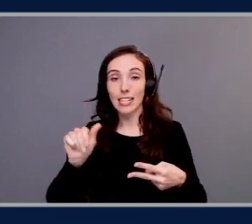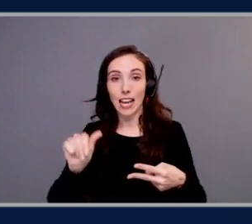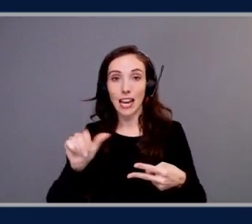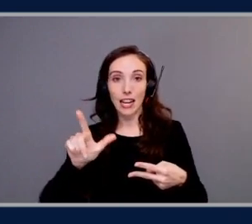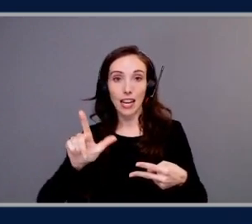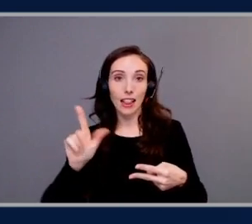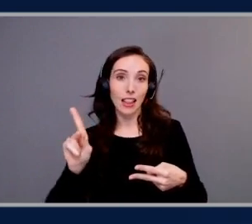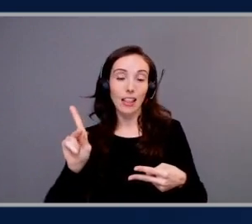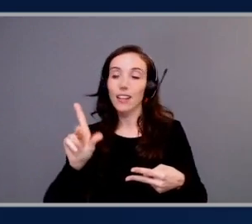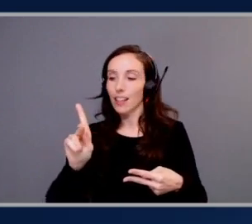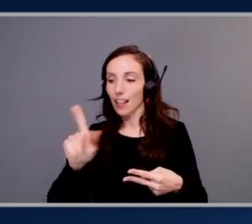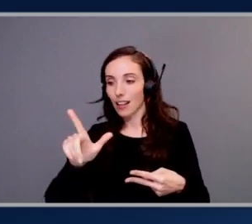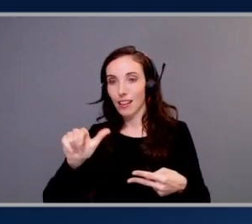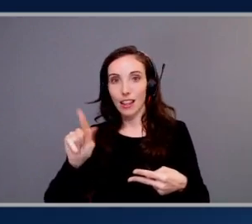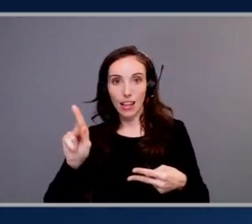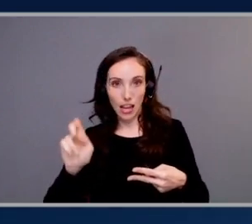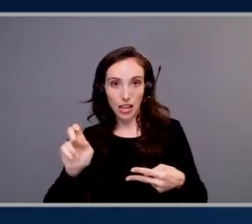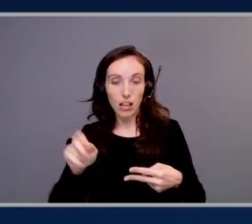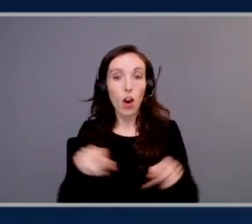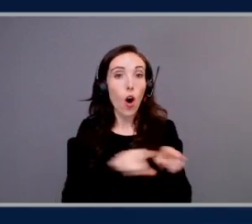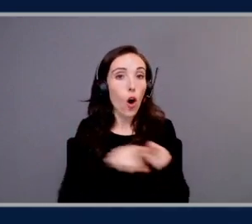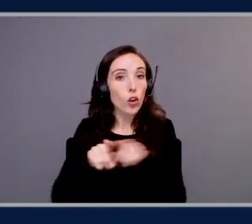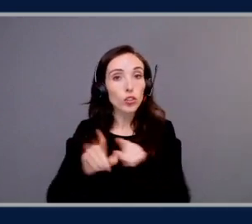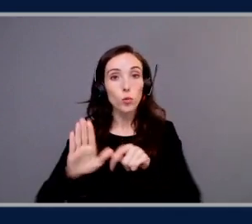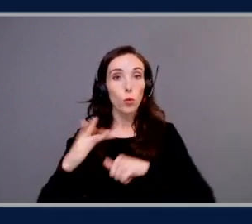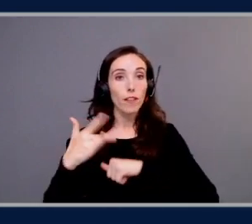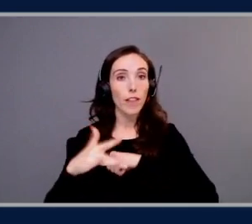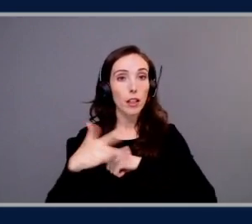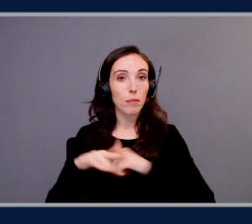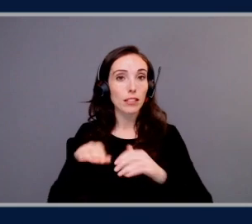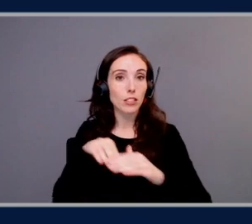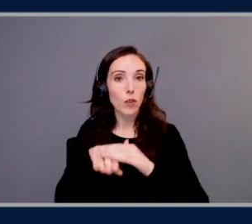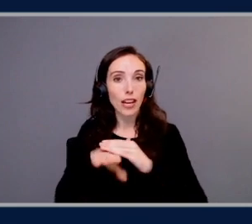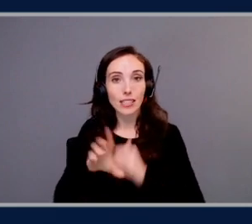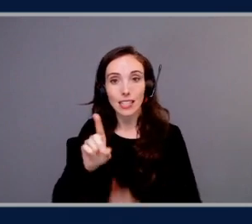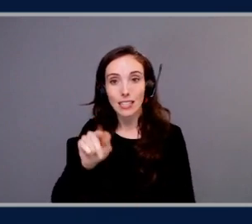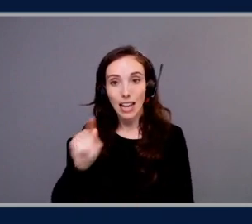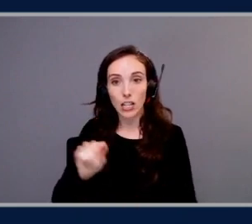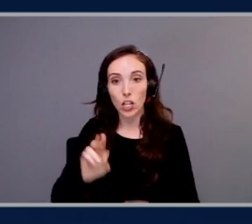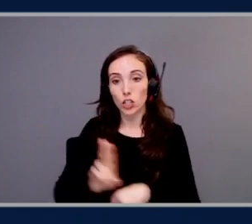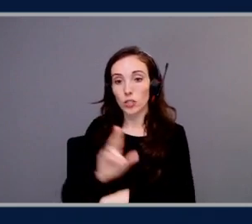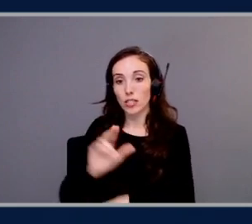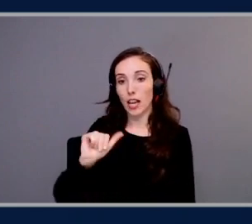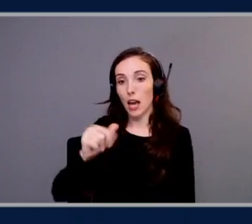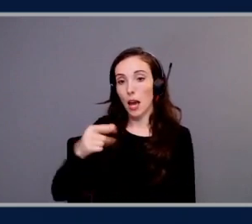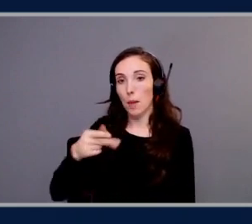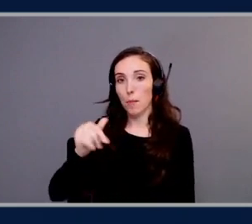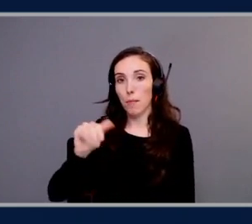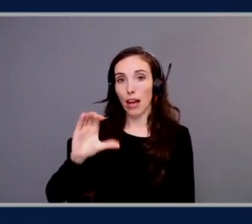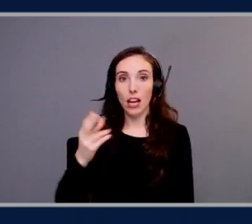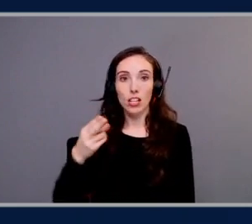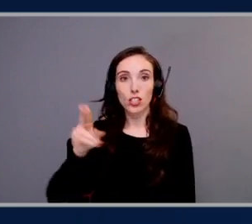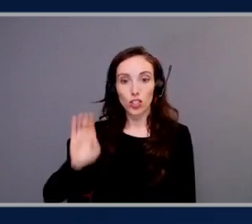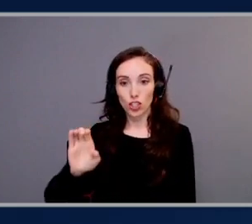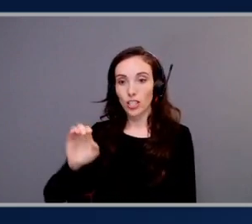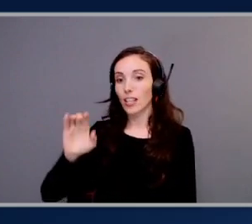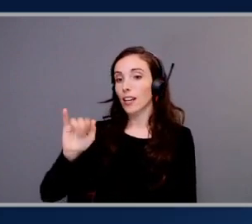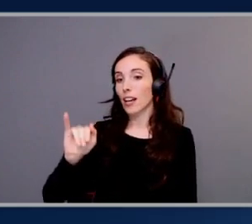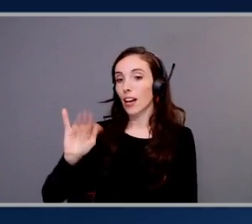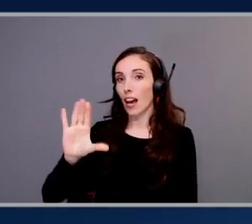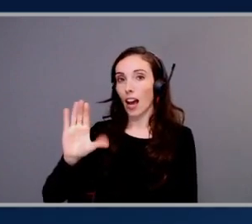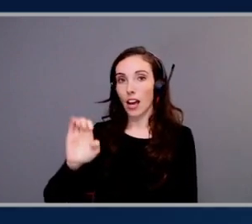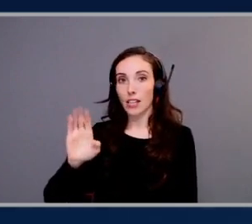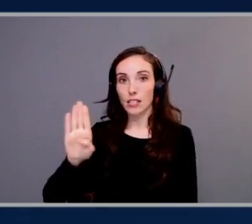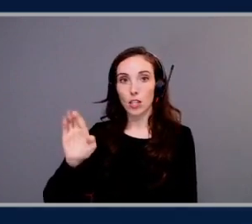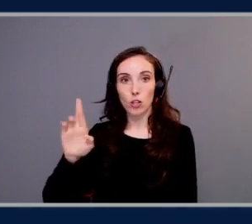to access this data using Apache Iceberg API, Right. which also allows, say, for example, open